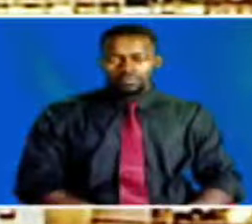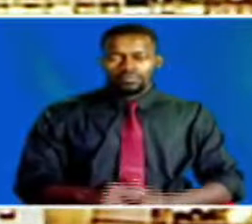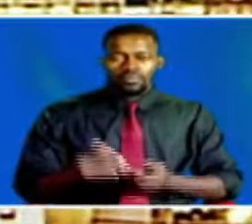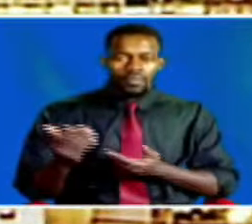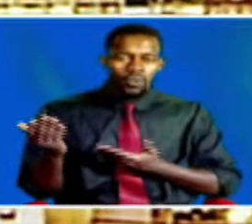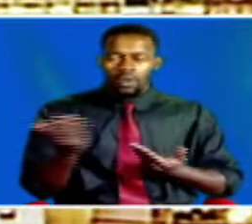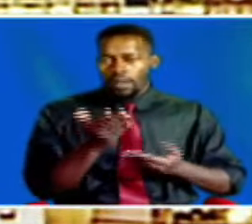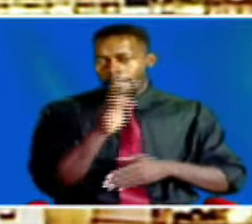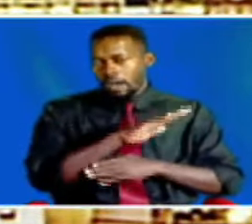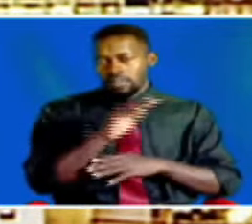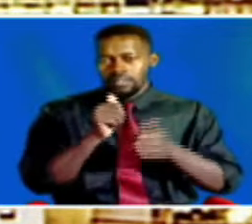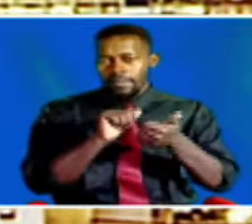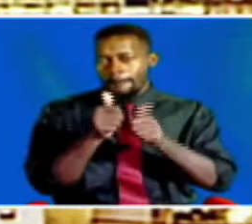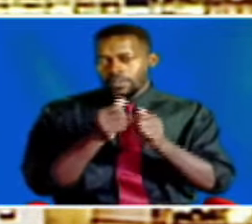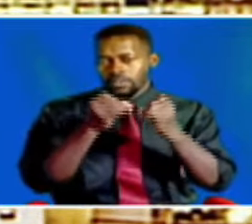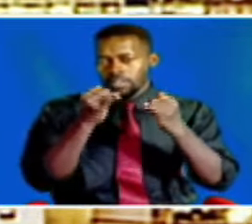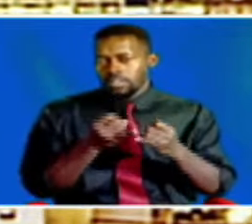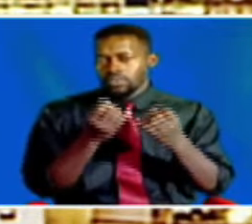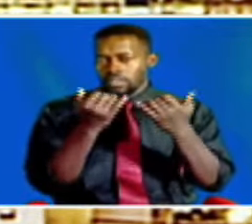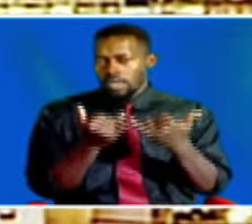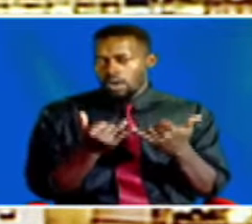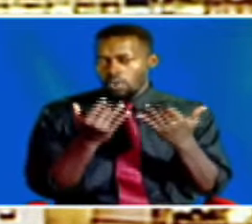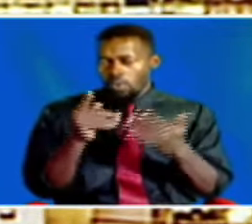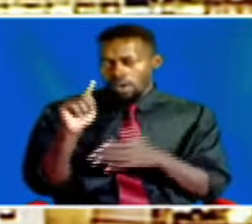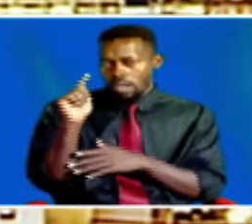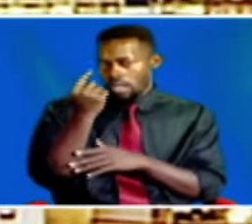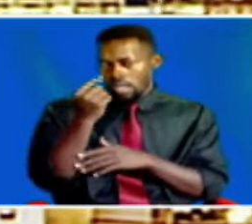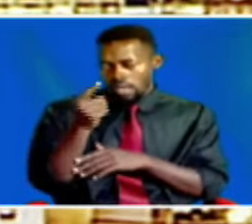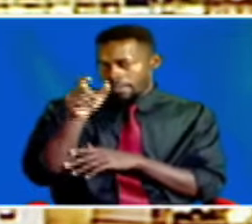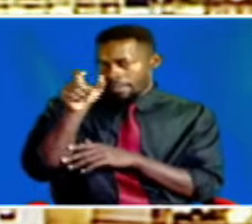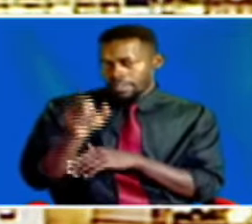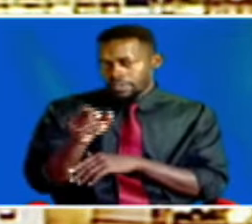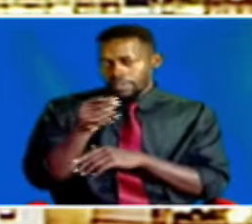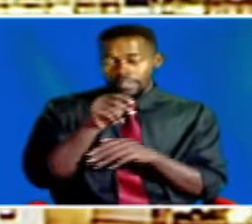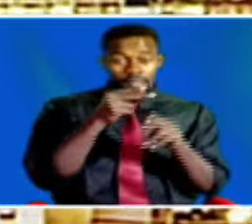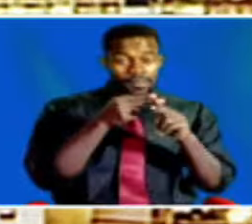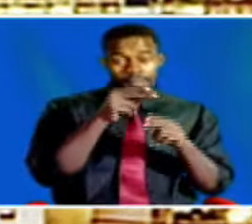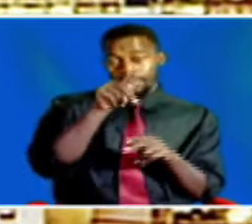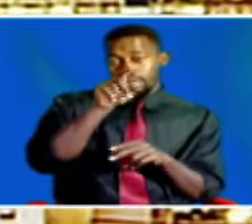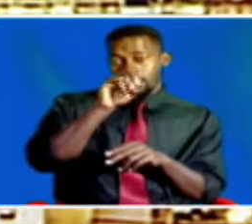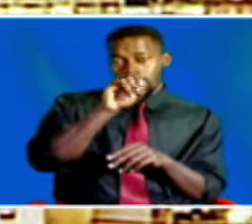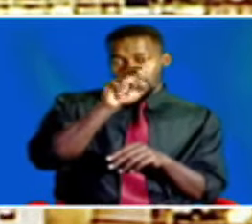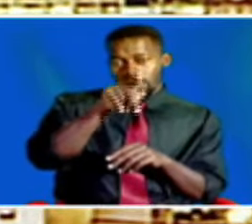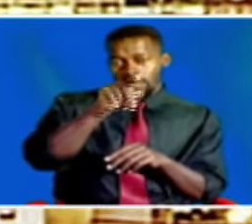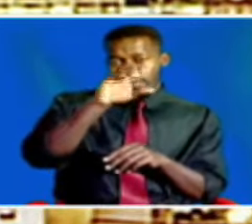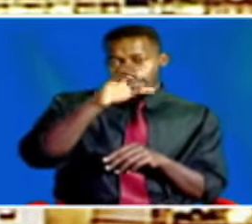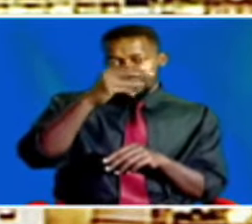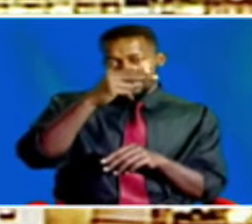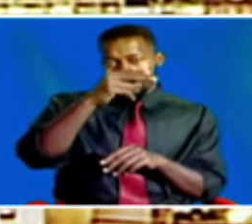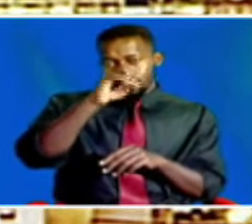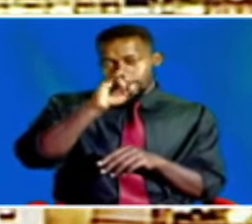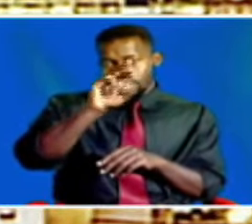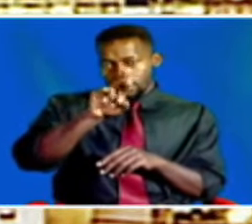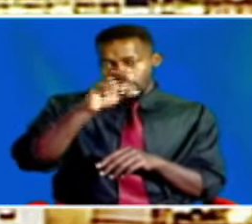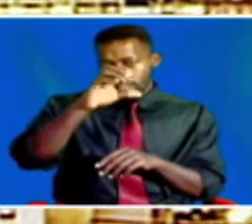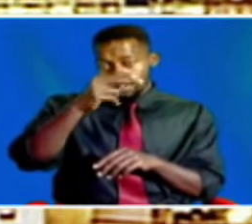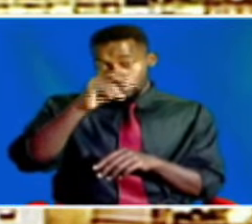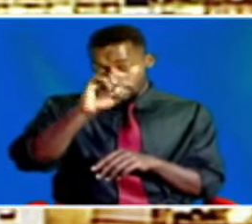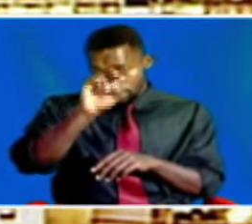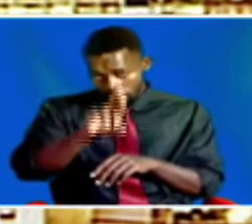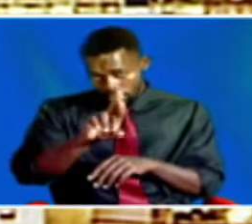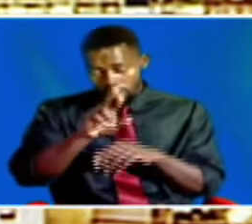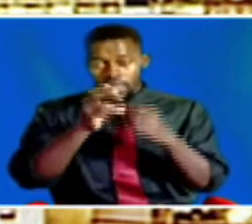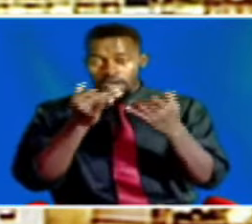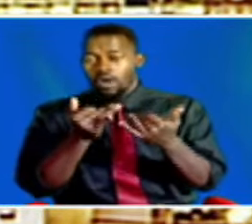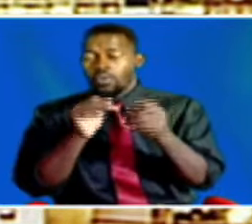Naam, karibu sasa tuingie viwanjani ambapo Mkenya Chepkemei Yego amejikatia tiketi ya kushiriki nusu finali ya makala ya pili ya kombe la extreme tennis